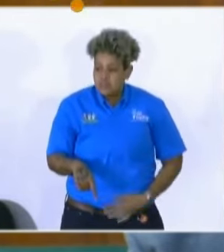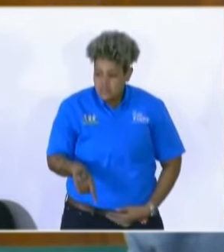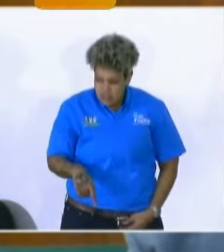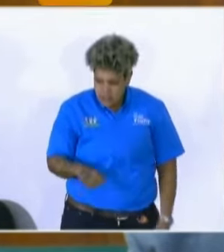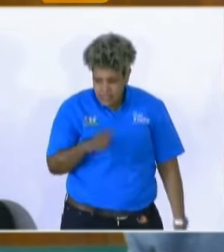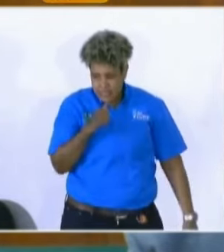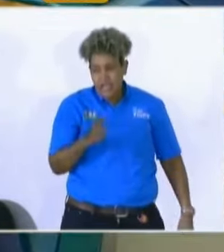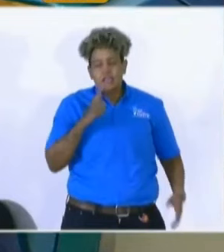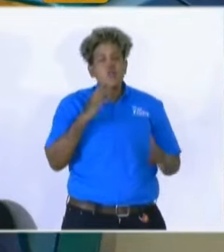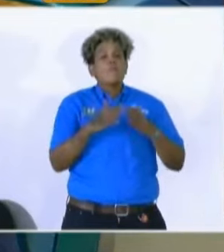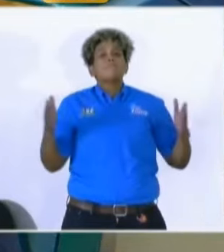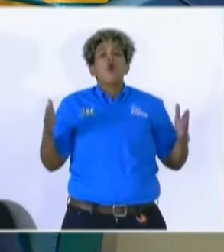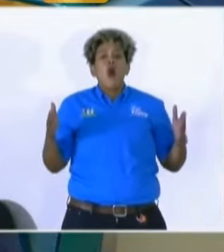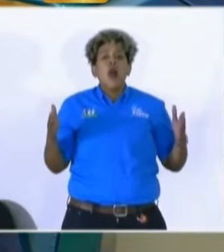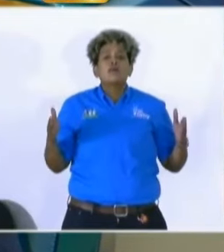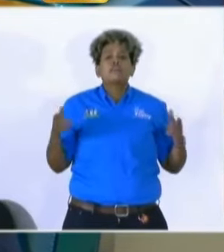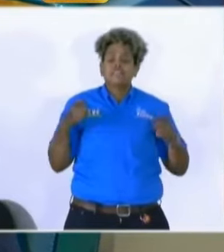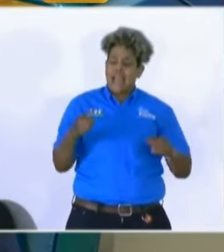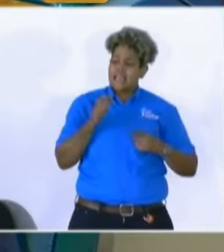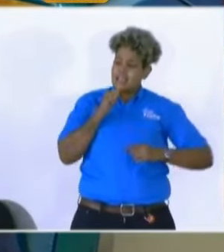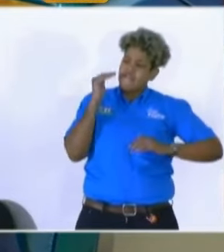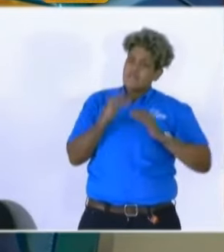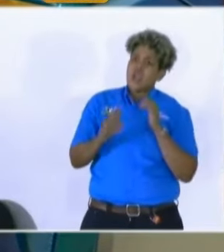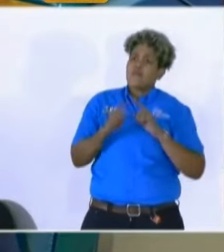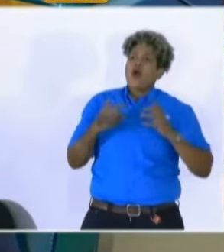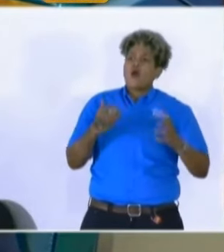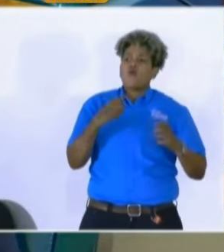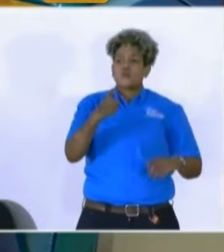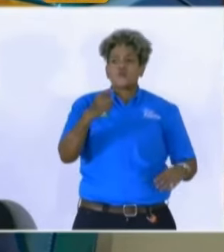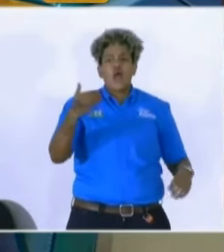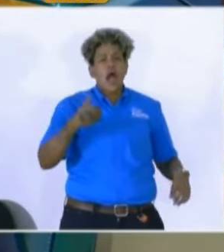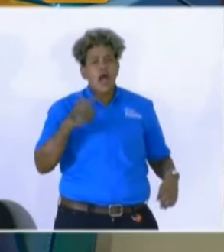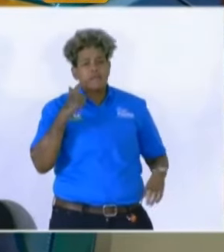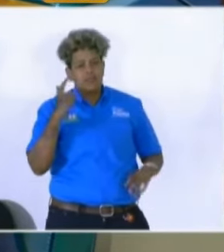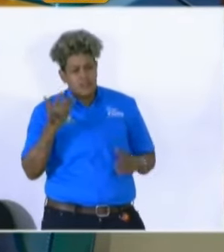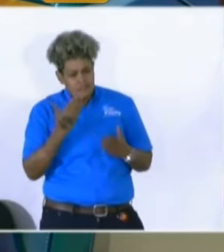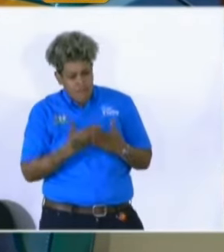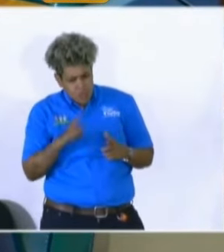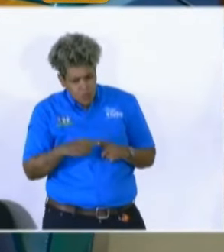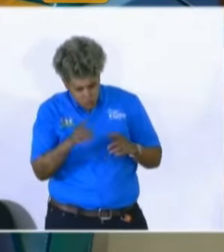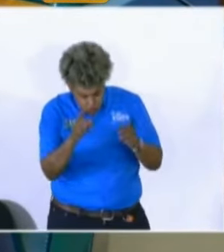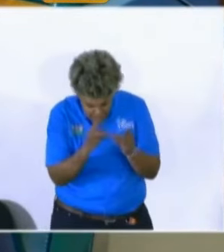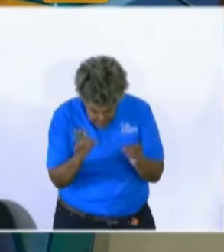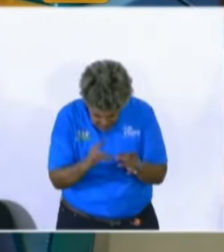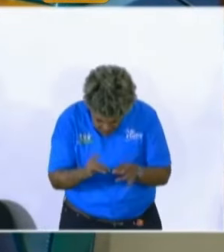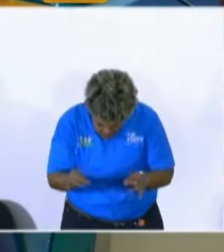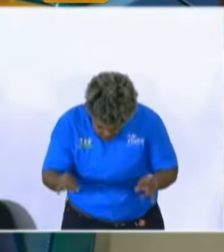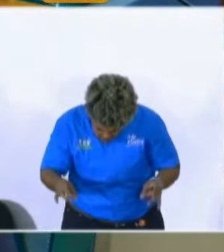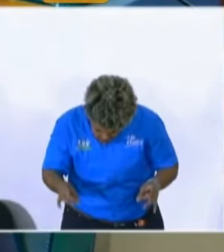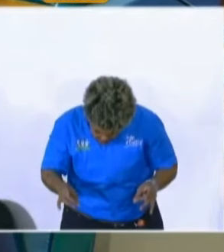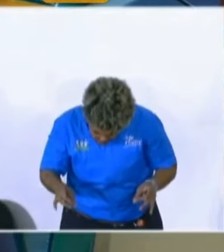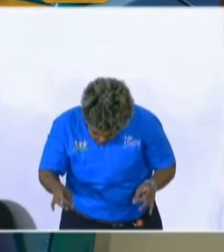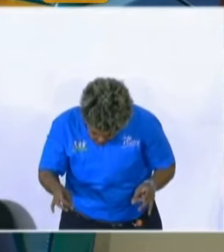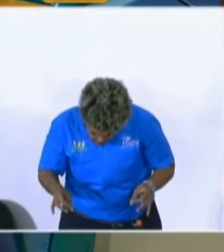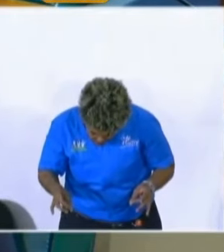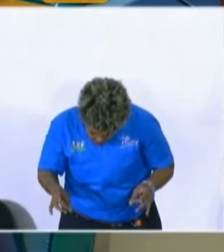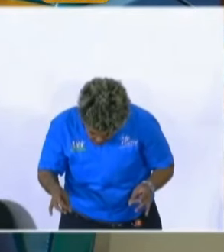this is not a broadside unfairly. But I want you to have the facts so that when you speak, you can understand